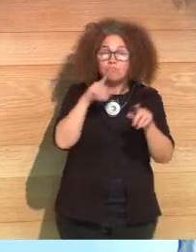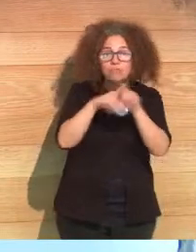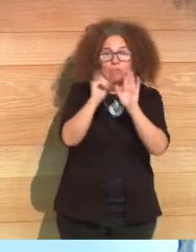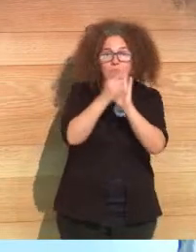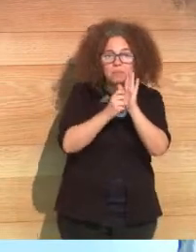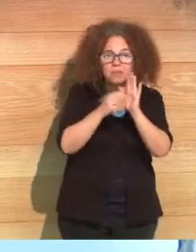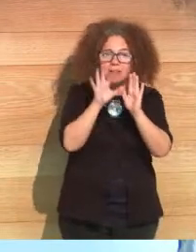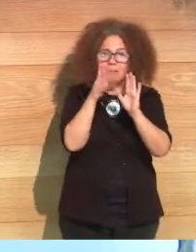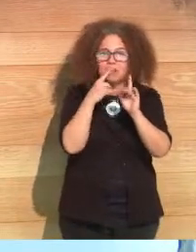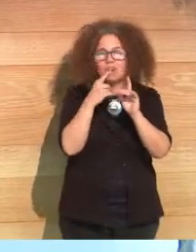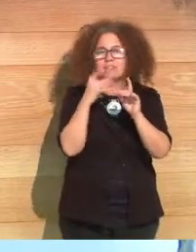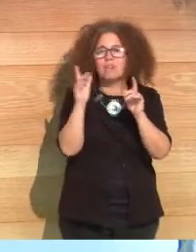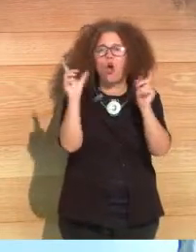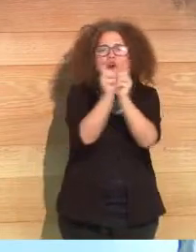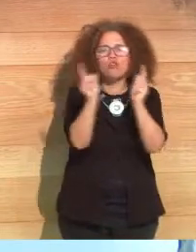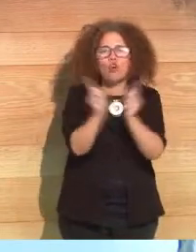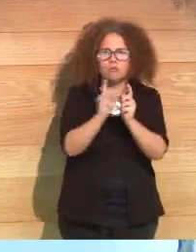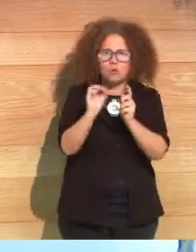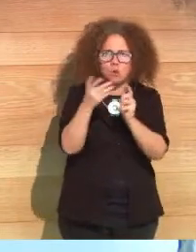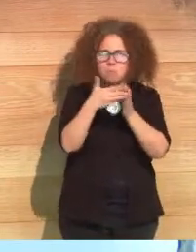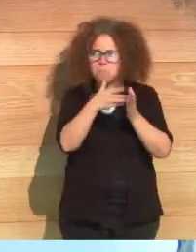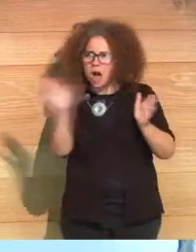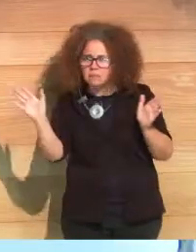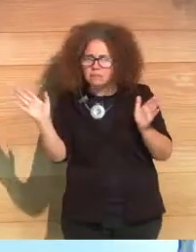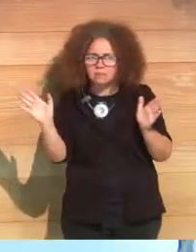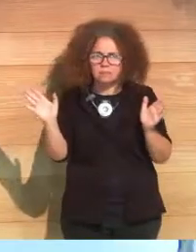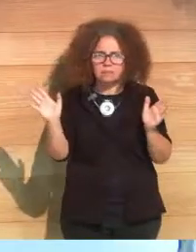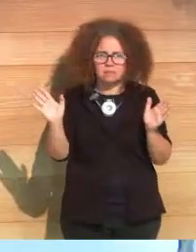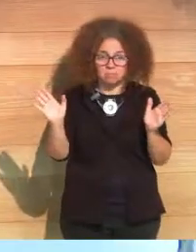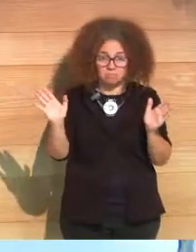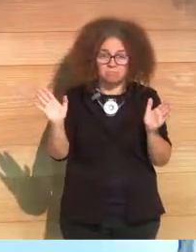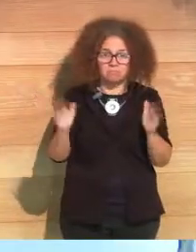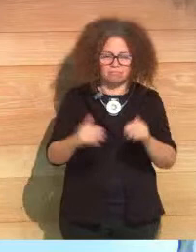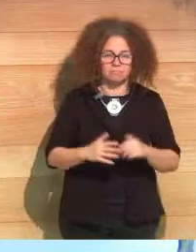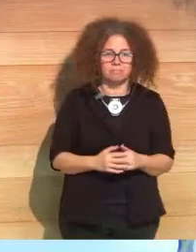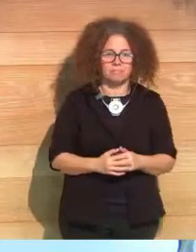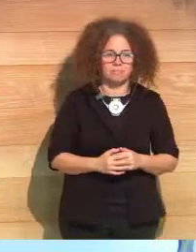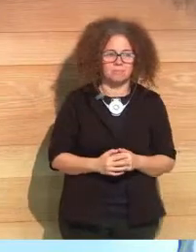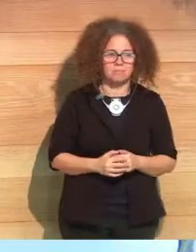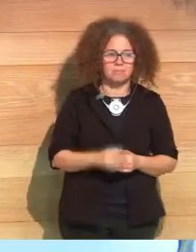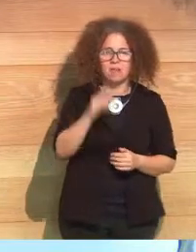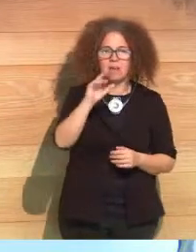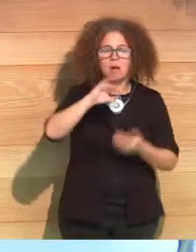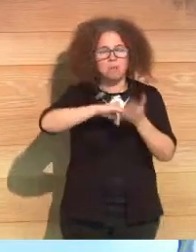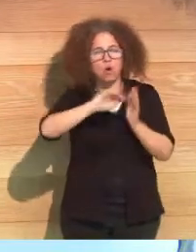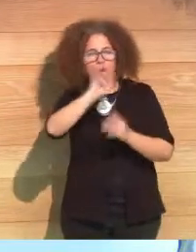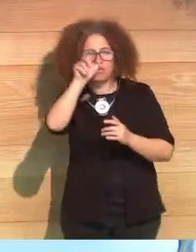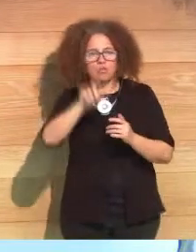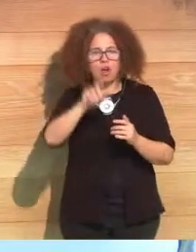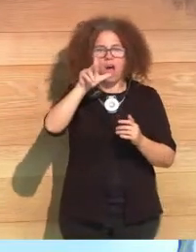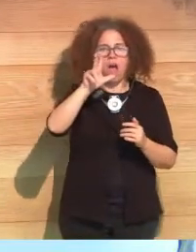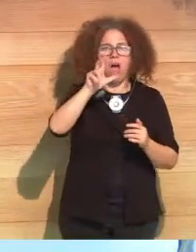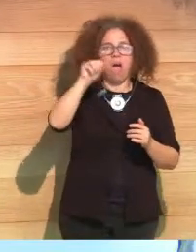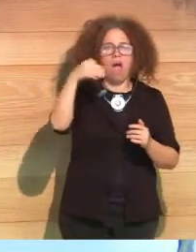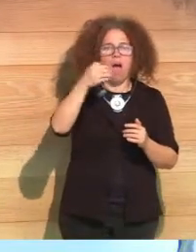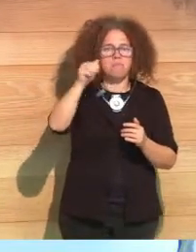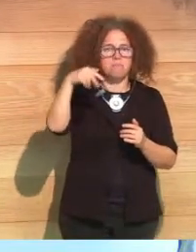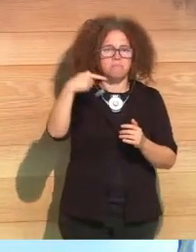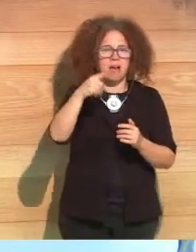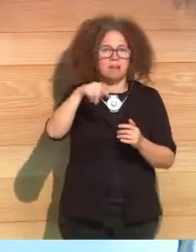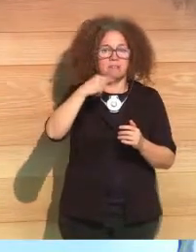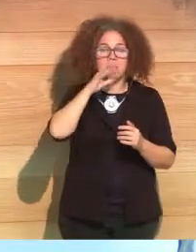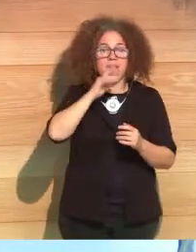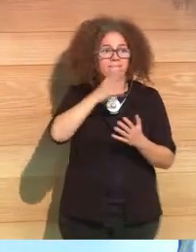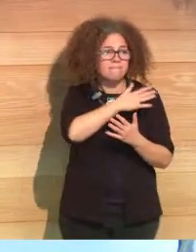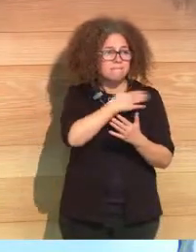But working on this Ambar project, and we hope the audience will feel that